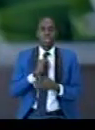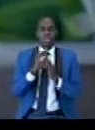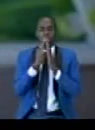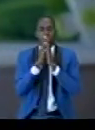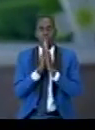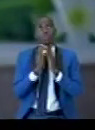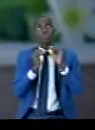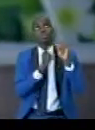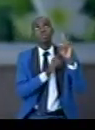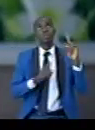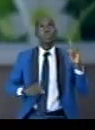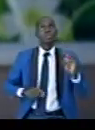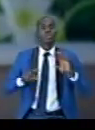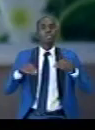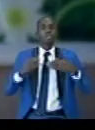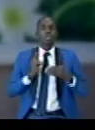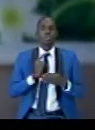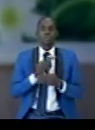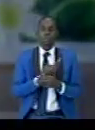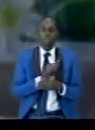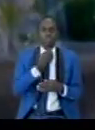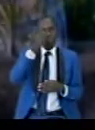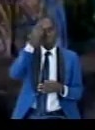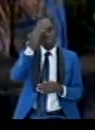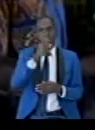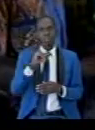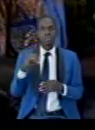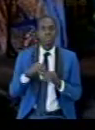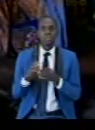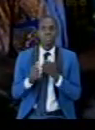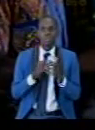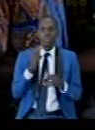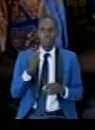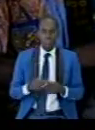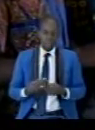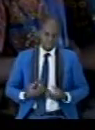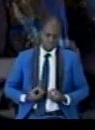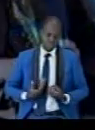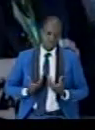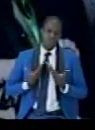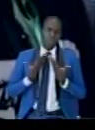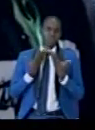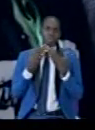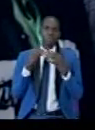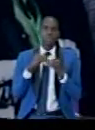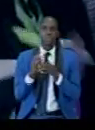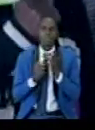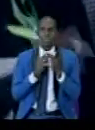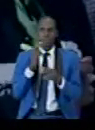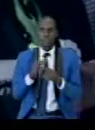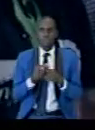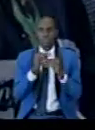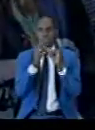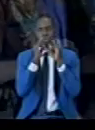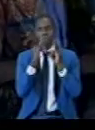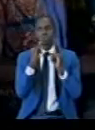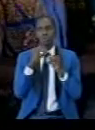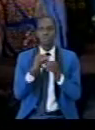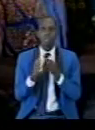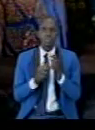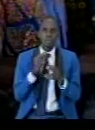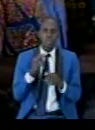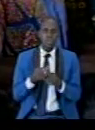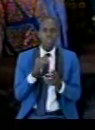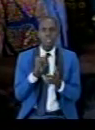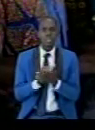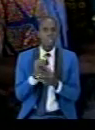grant us revelation, amen, inspiration, amen, instruction, amen, that